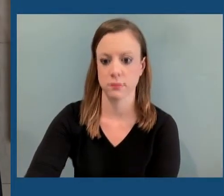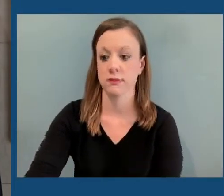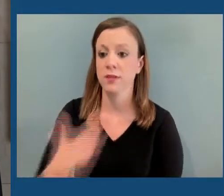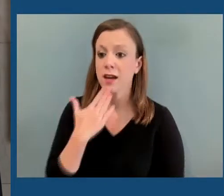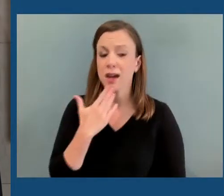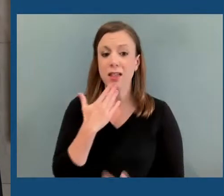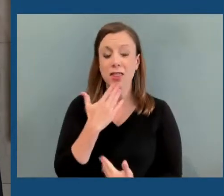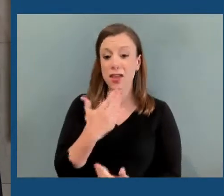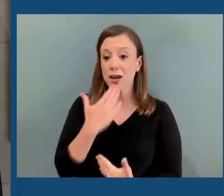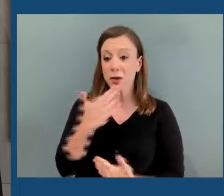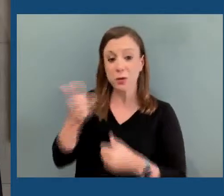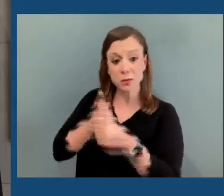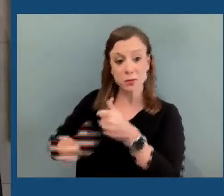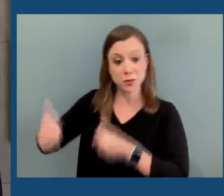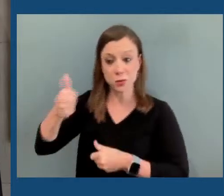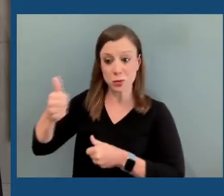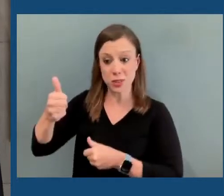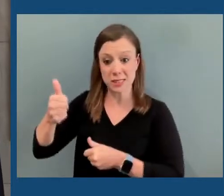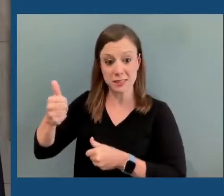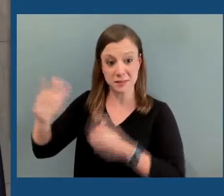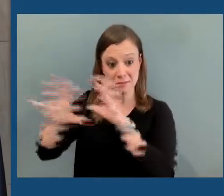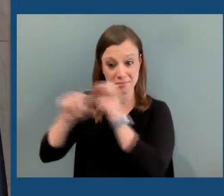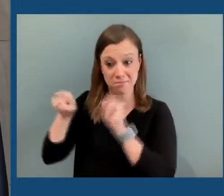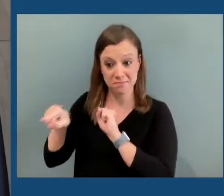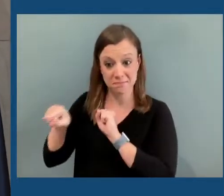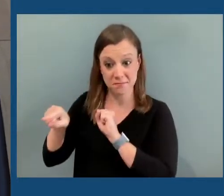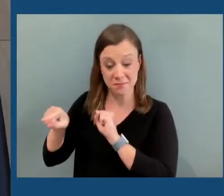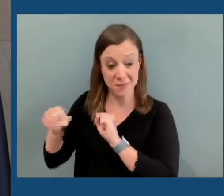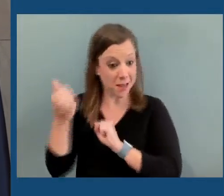Any questions? Let's start with the on topics. We got